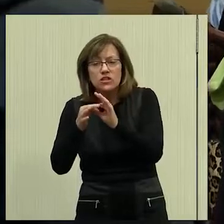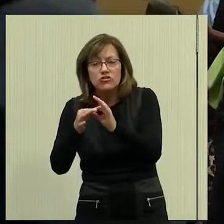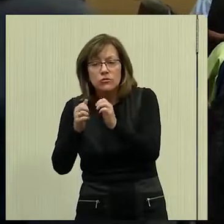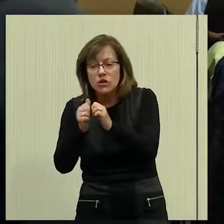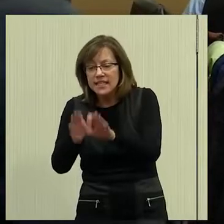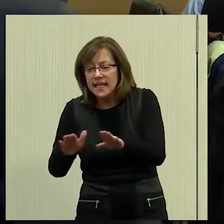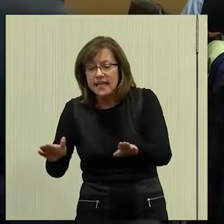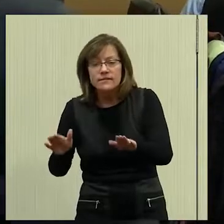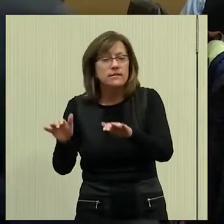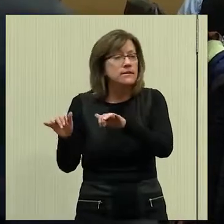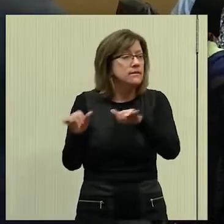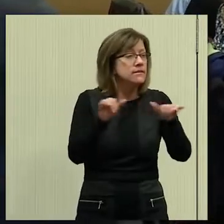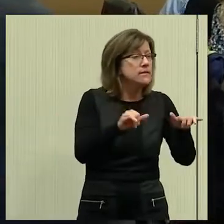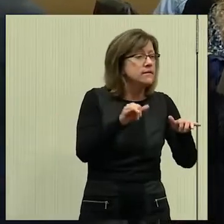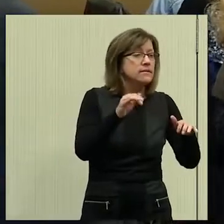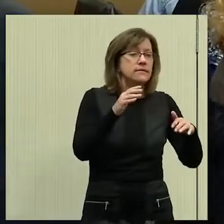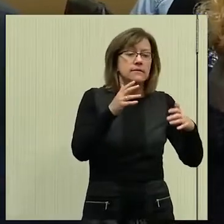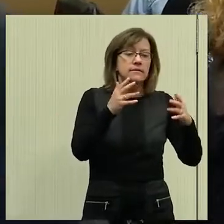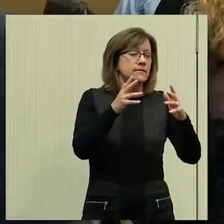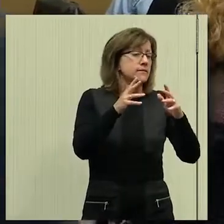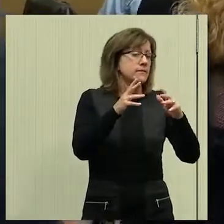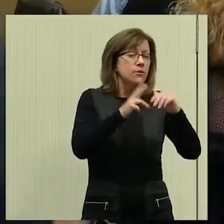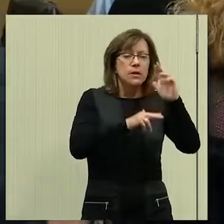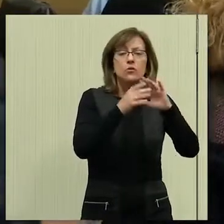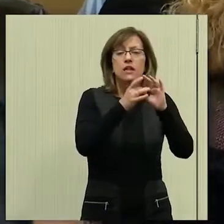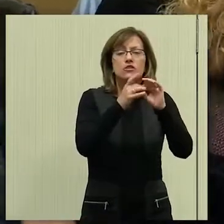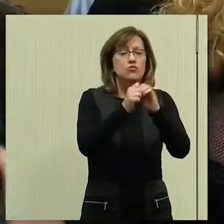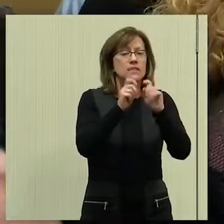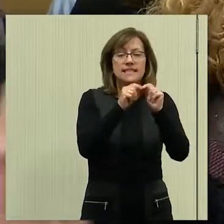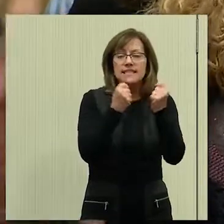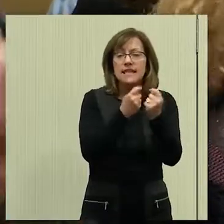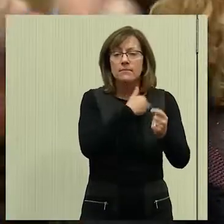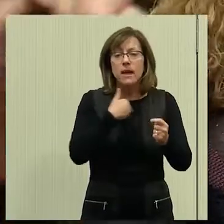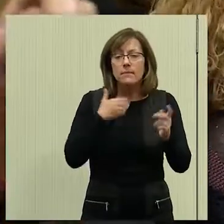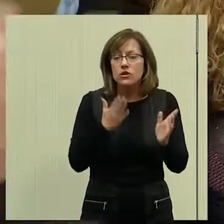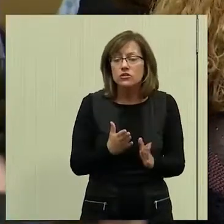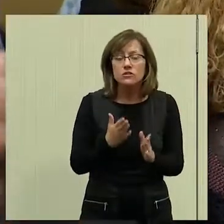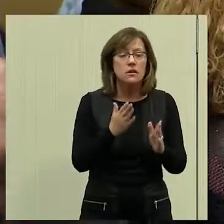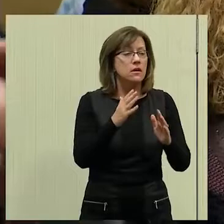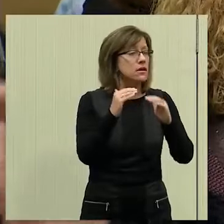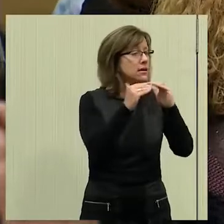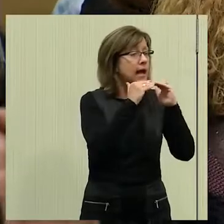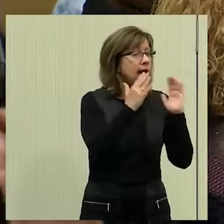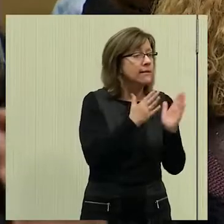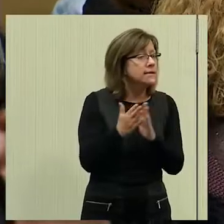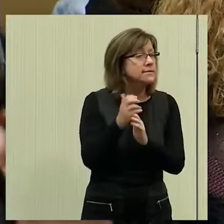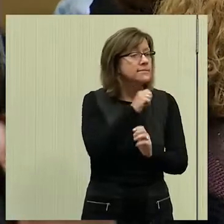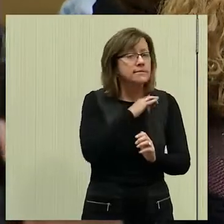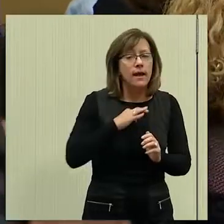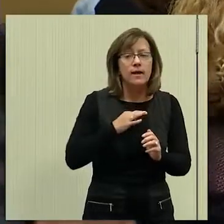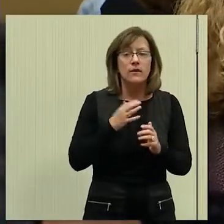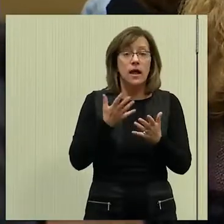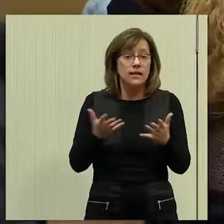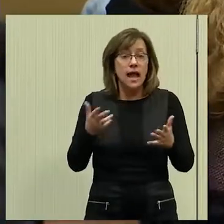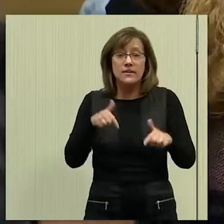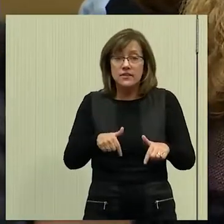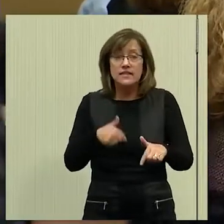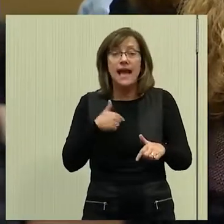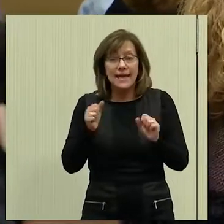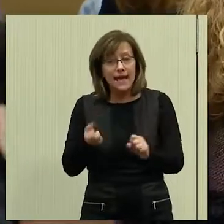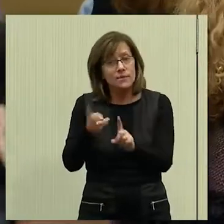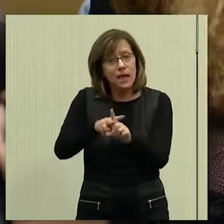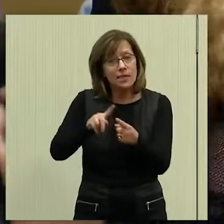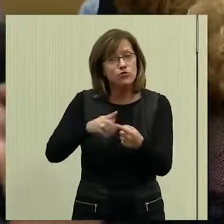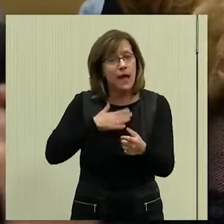with team members, colleagues, staff. Even I'm thinking a lot of this stuff is applicable to my husband. I can tell